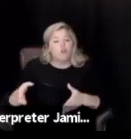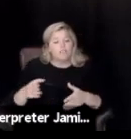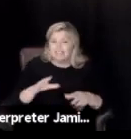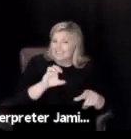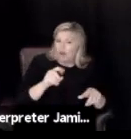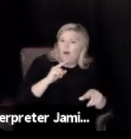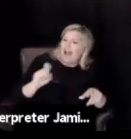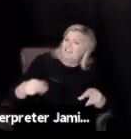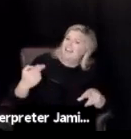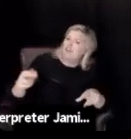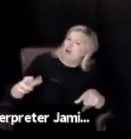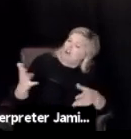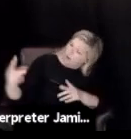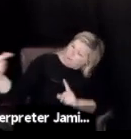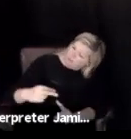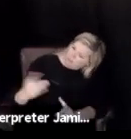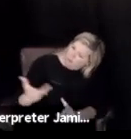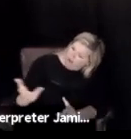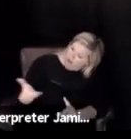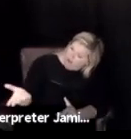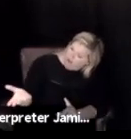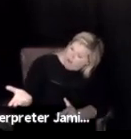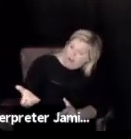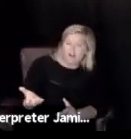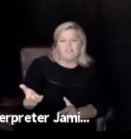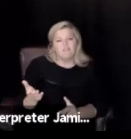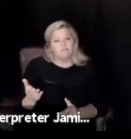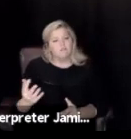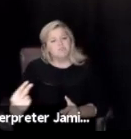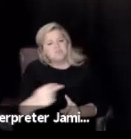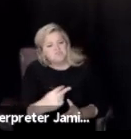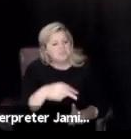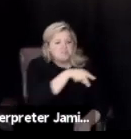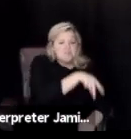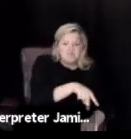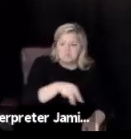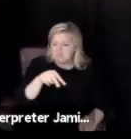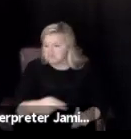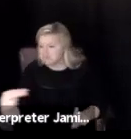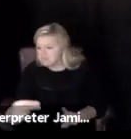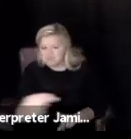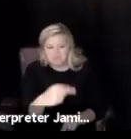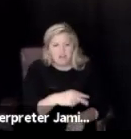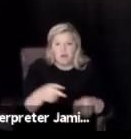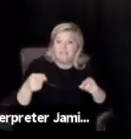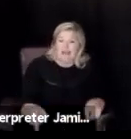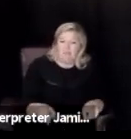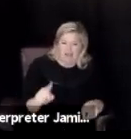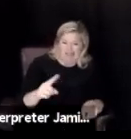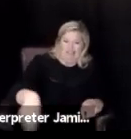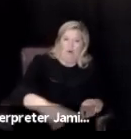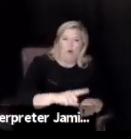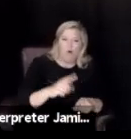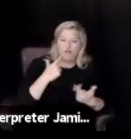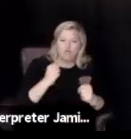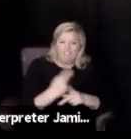perspective, right? So that's what's happening at that table, and they're wondering how to tackle it and communicate the